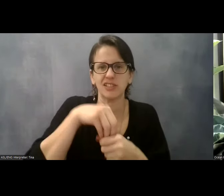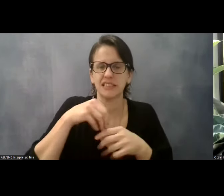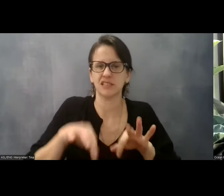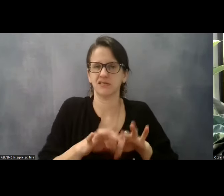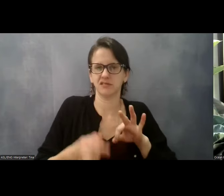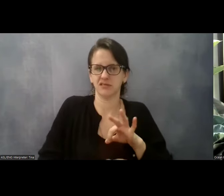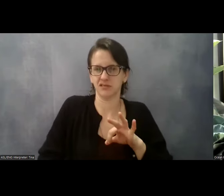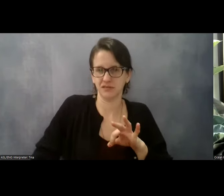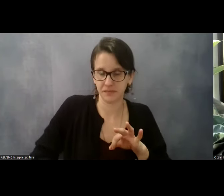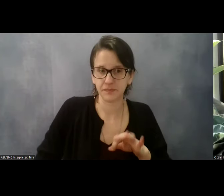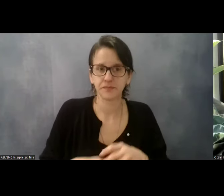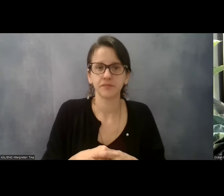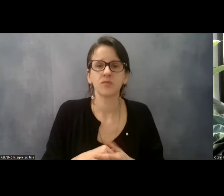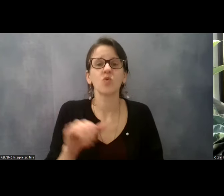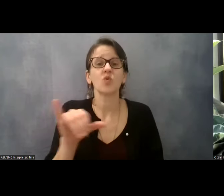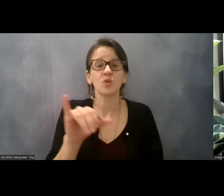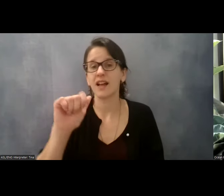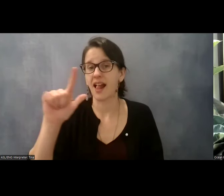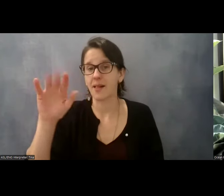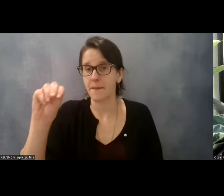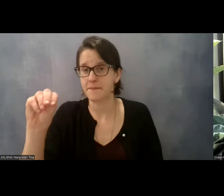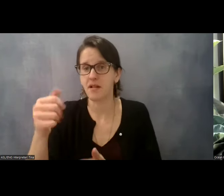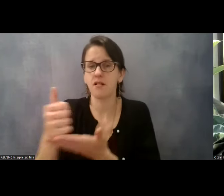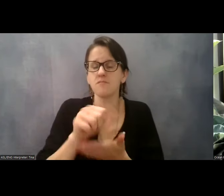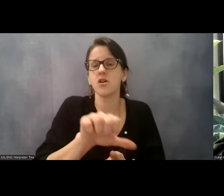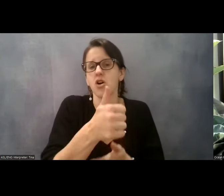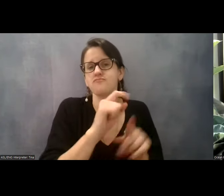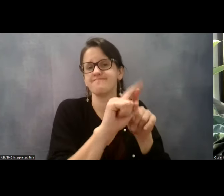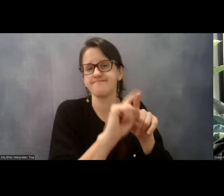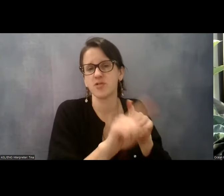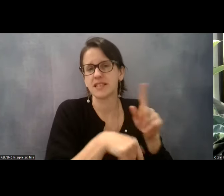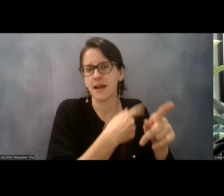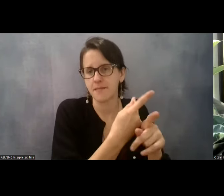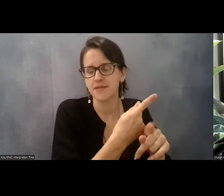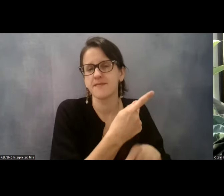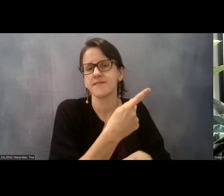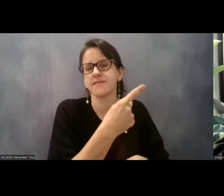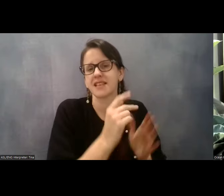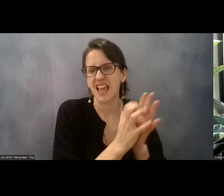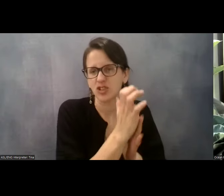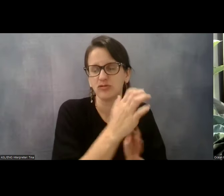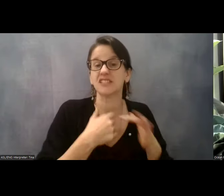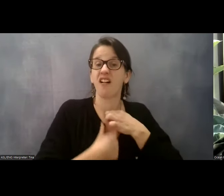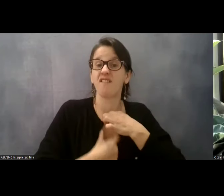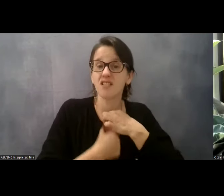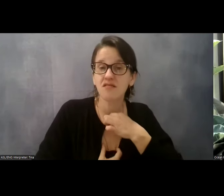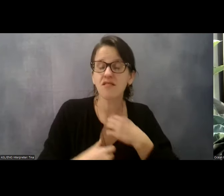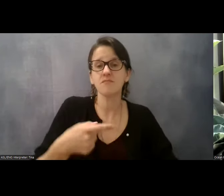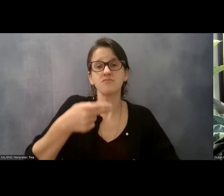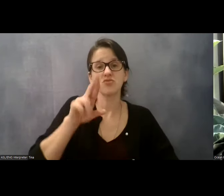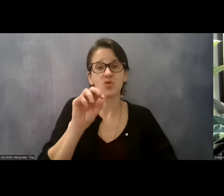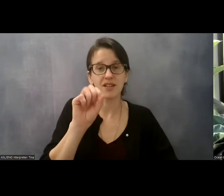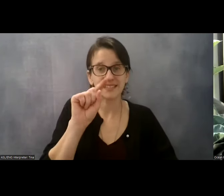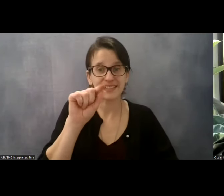of alliums with other kinds of cancer, including intestinal cancer, esophageal cancer, prostate cancer, and